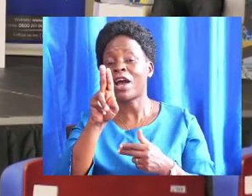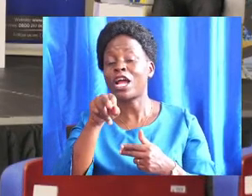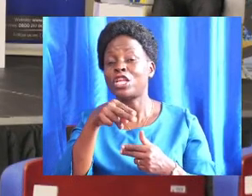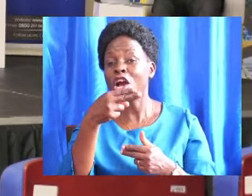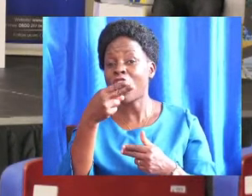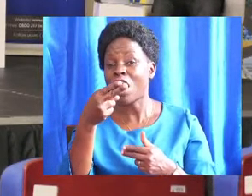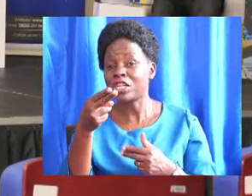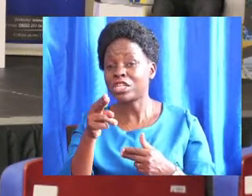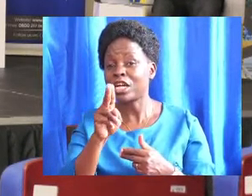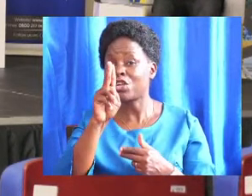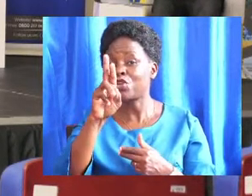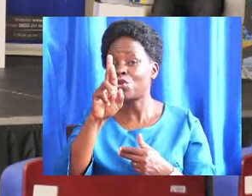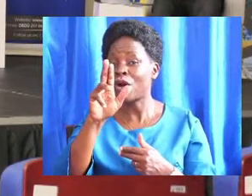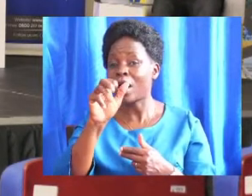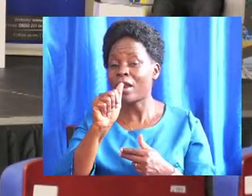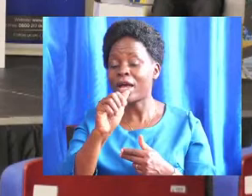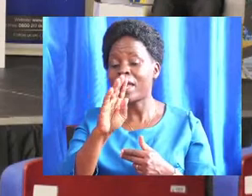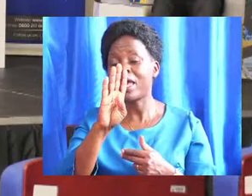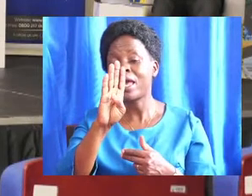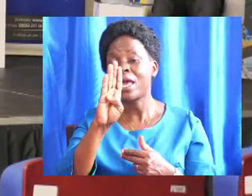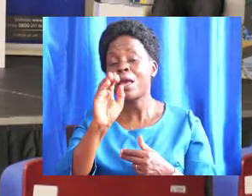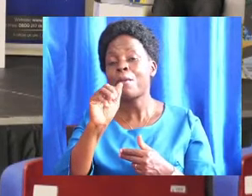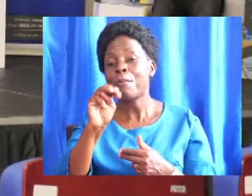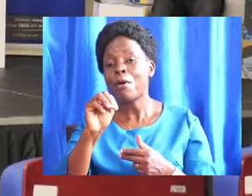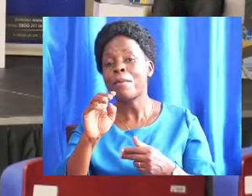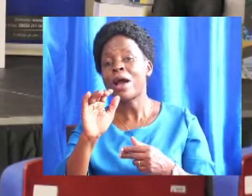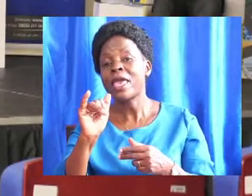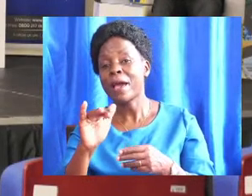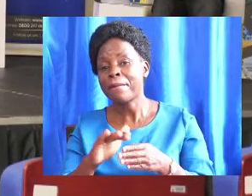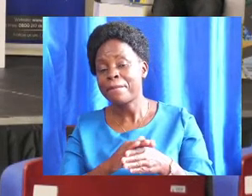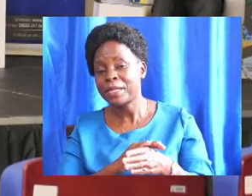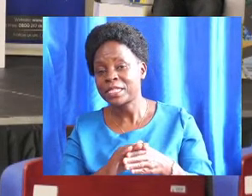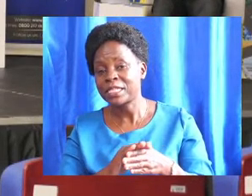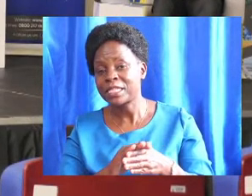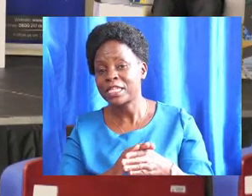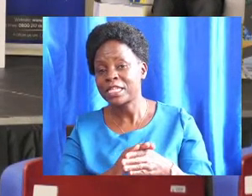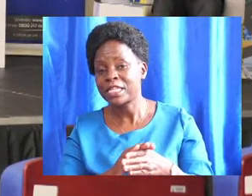is URA Bomba Ya Business